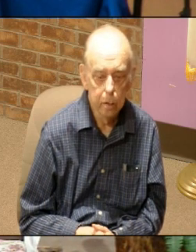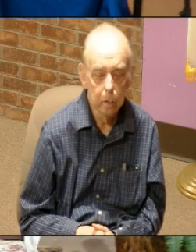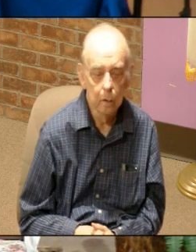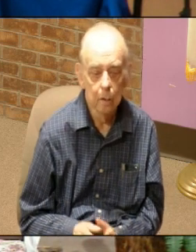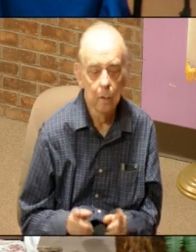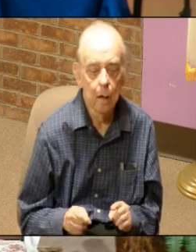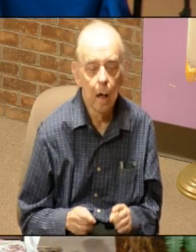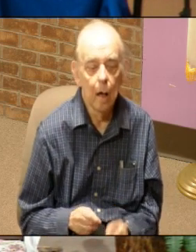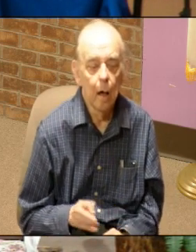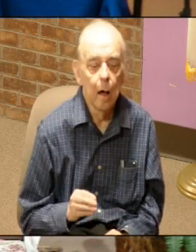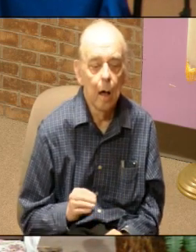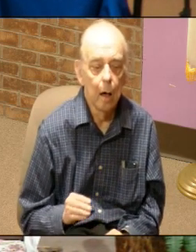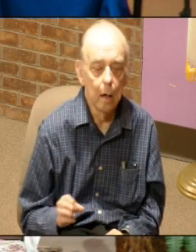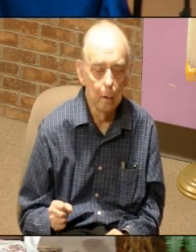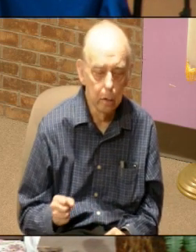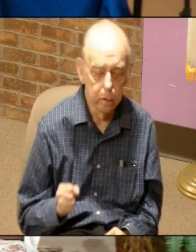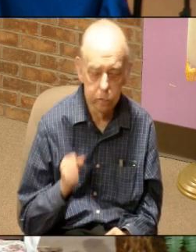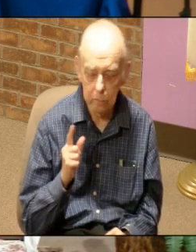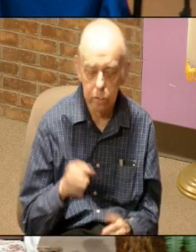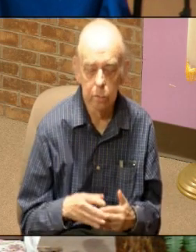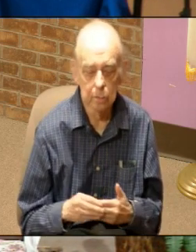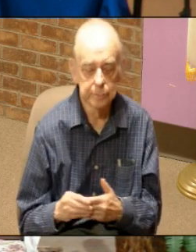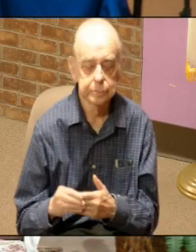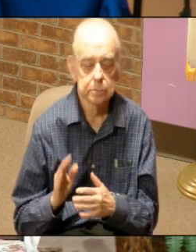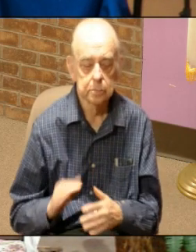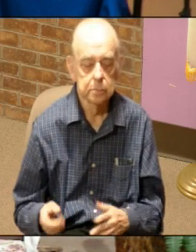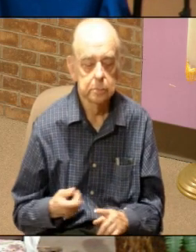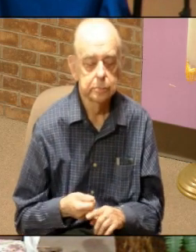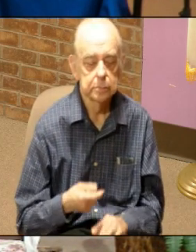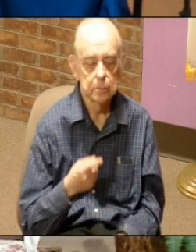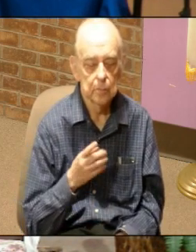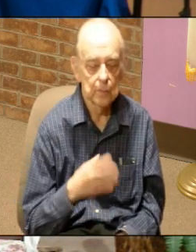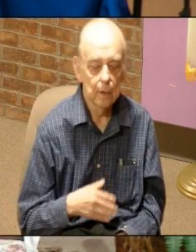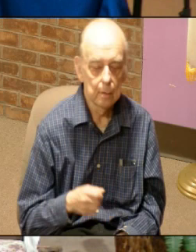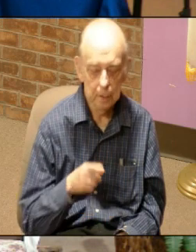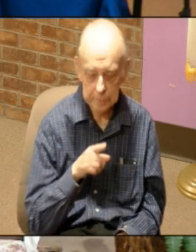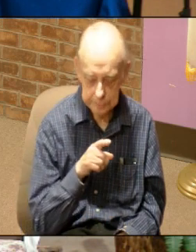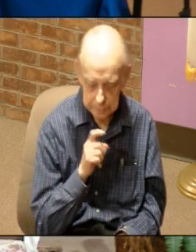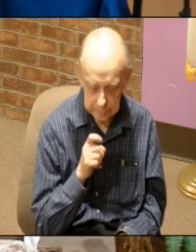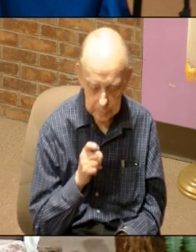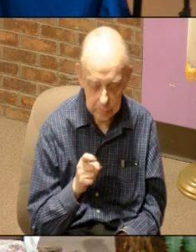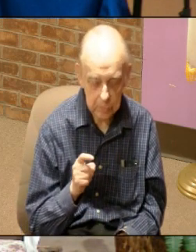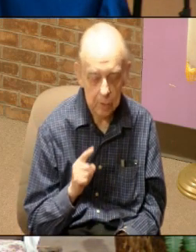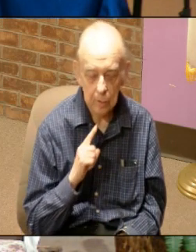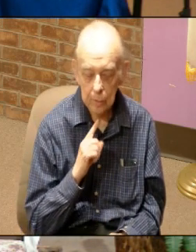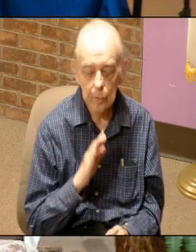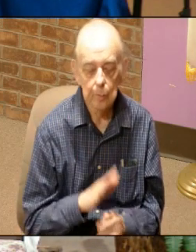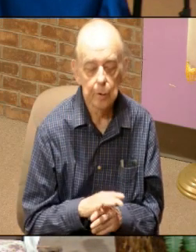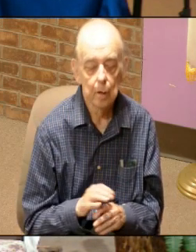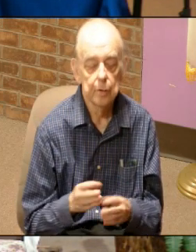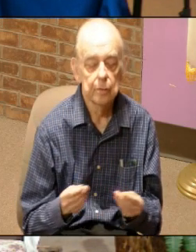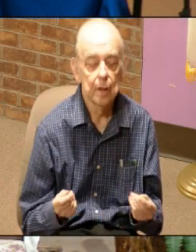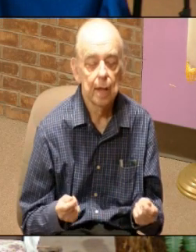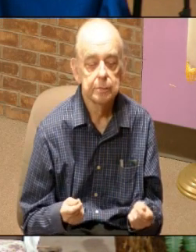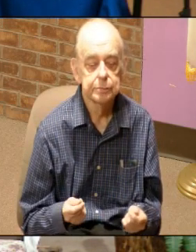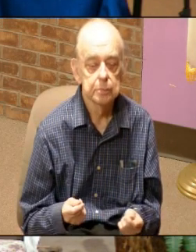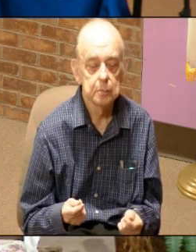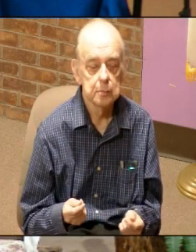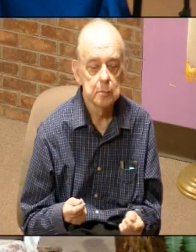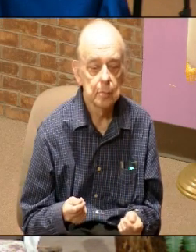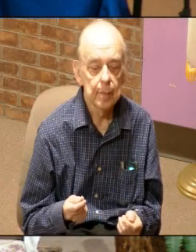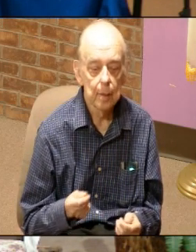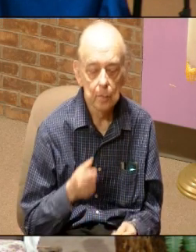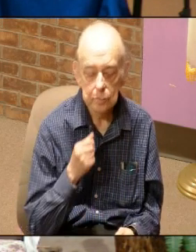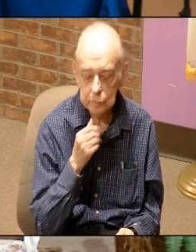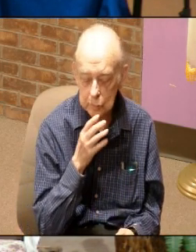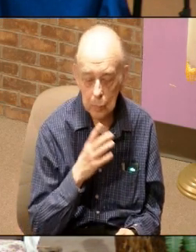Moses was leading the children from Egypt to the promised land so what